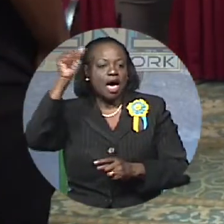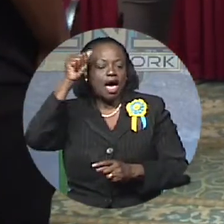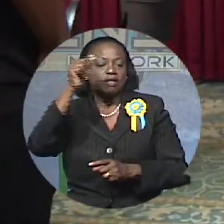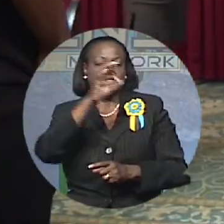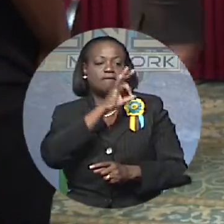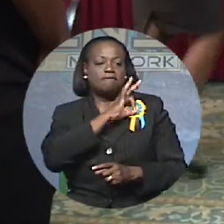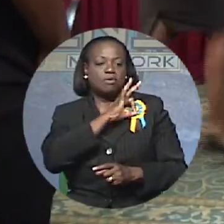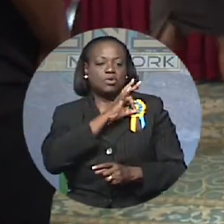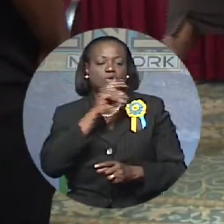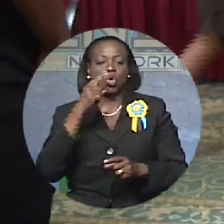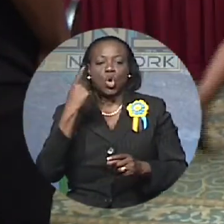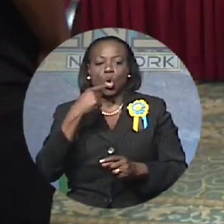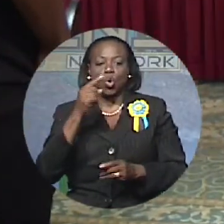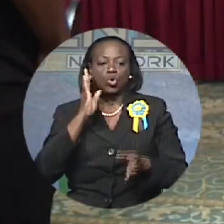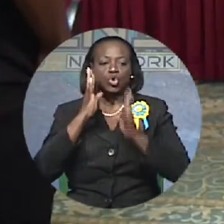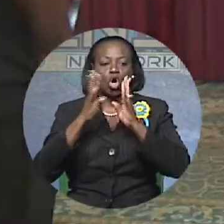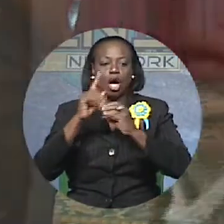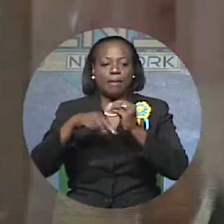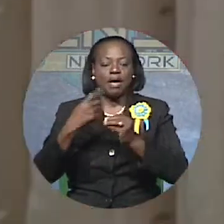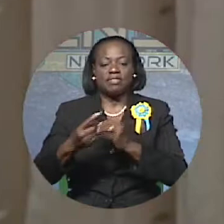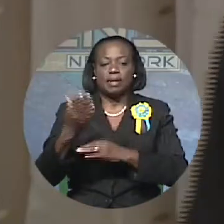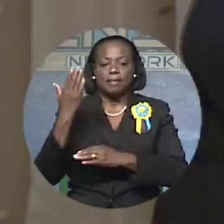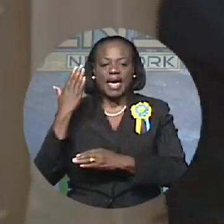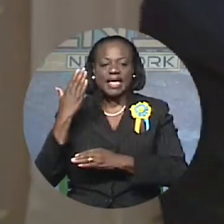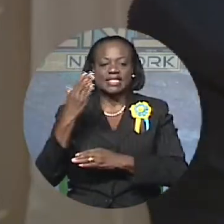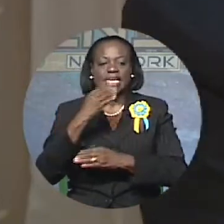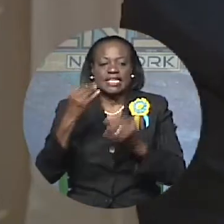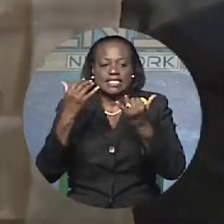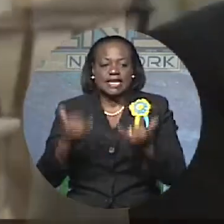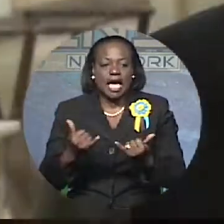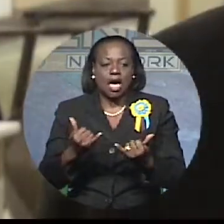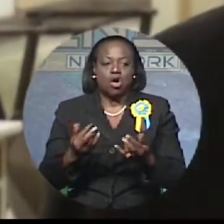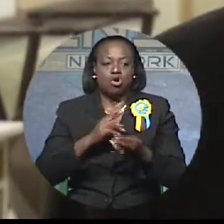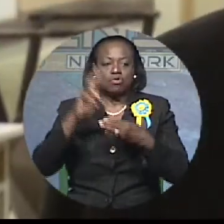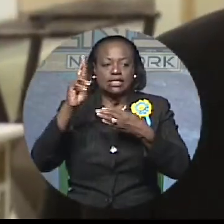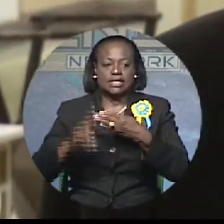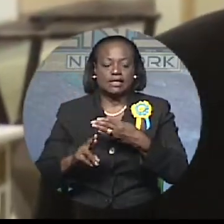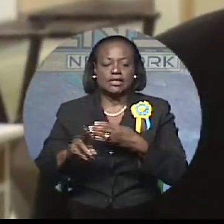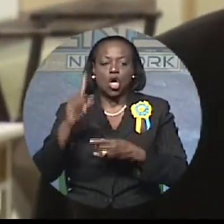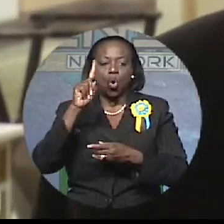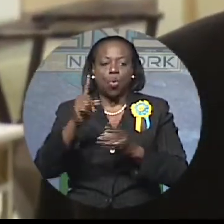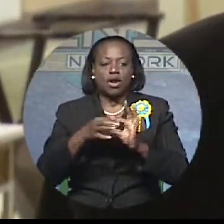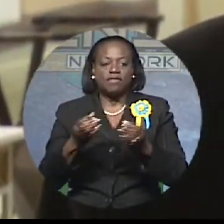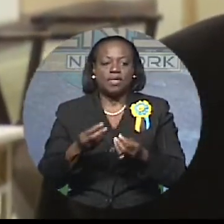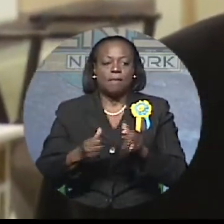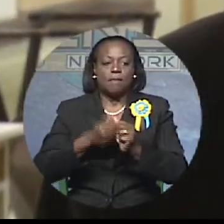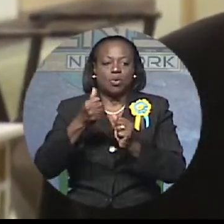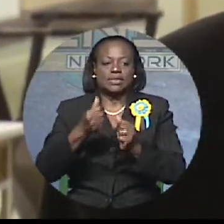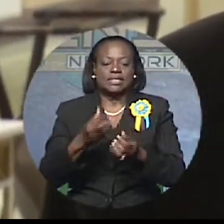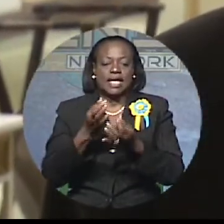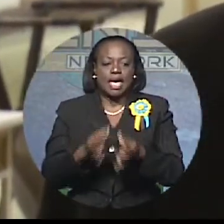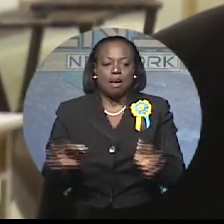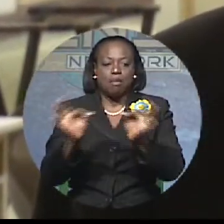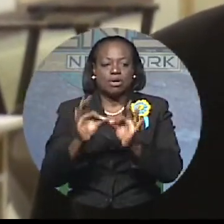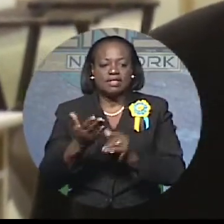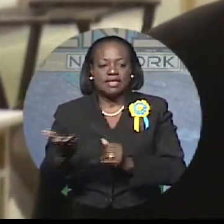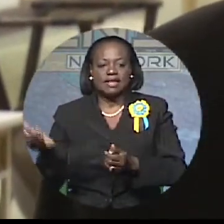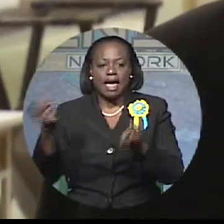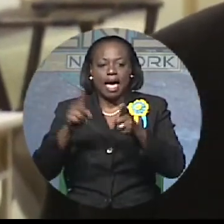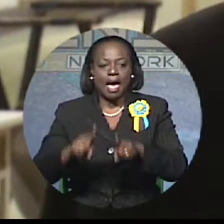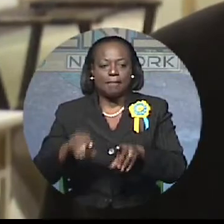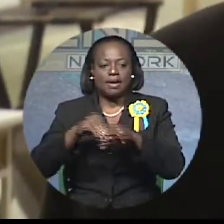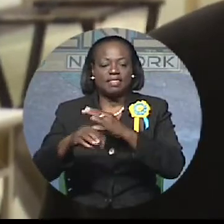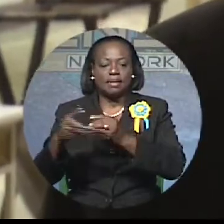reflected on the past and its current results. One of the most important things to happen in our Bahamas